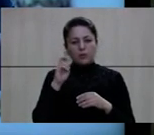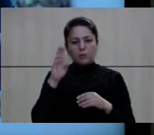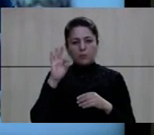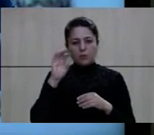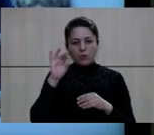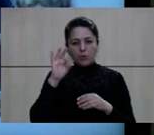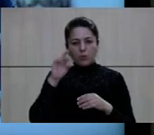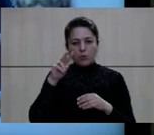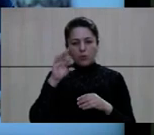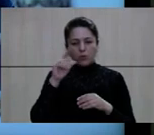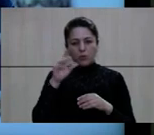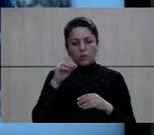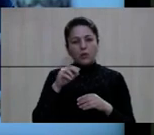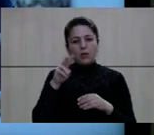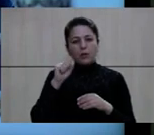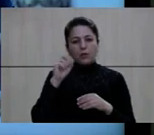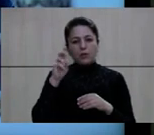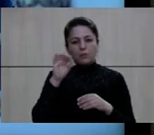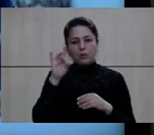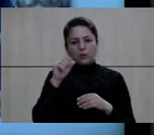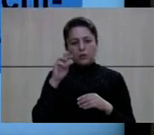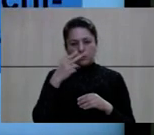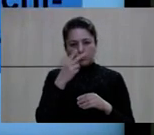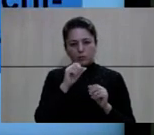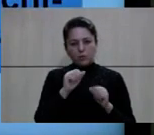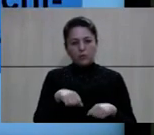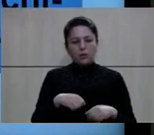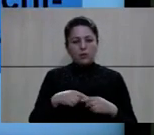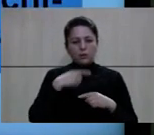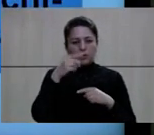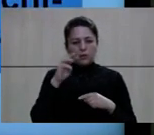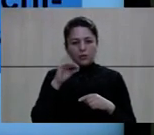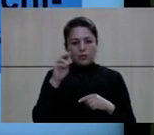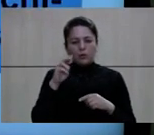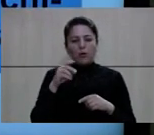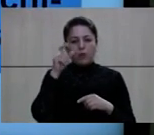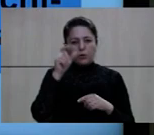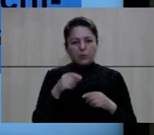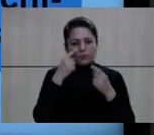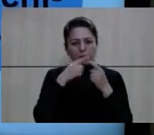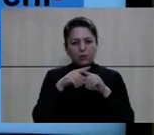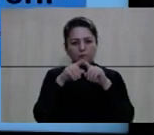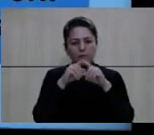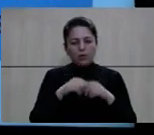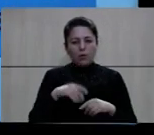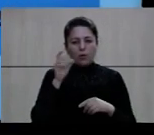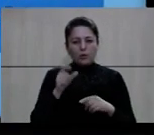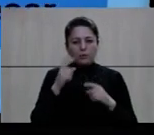biologik laboranti ko'rishimiz mumkin. Keyingi tipga o'tamiz. Odam texnika. Odam texnika